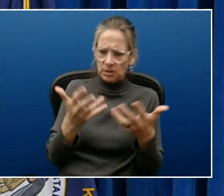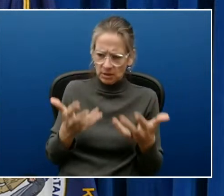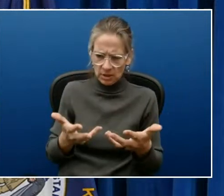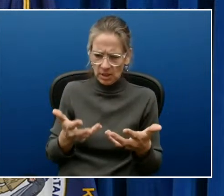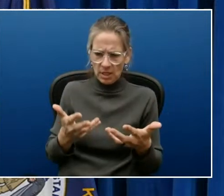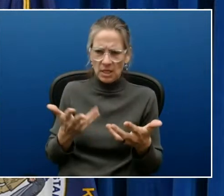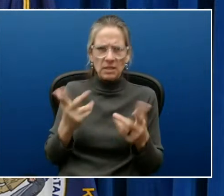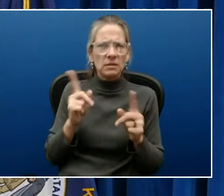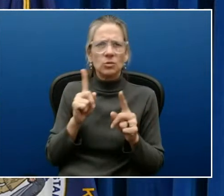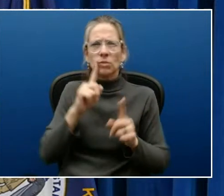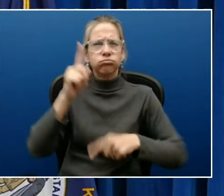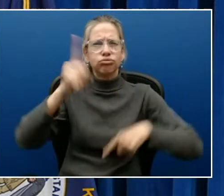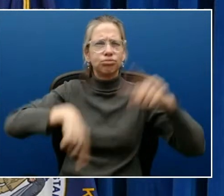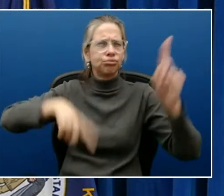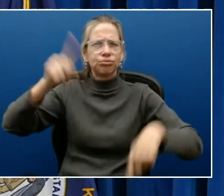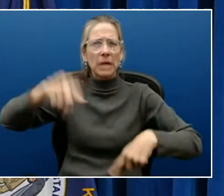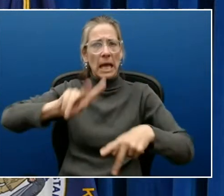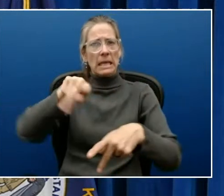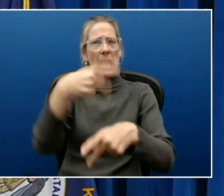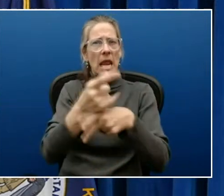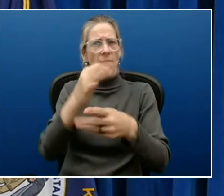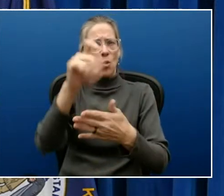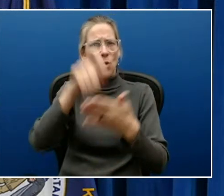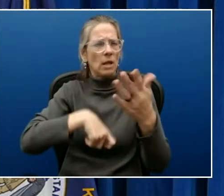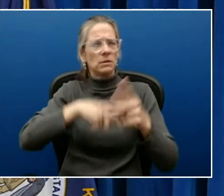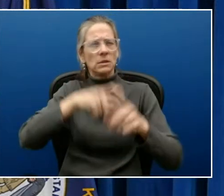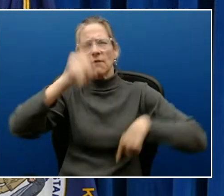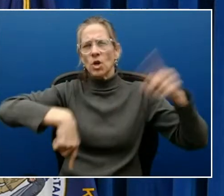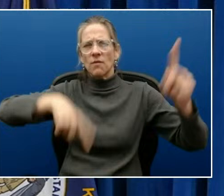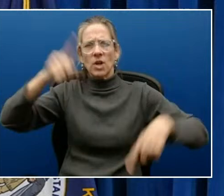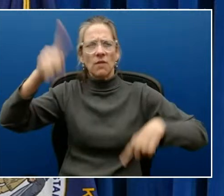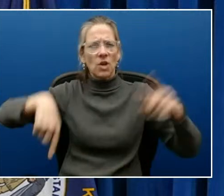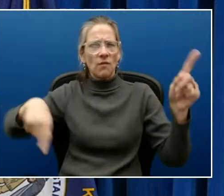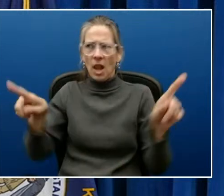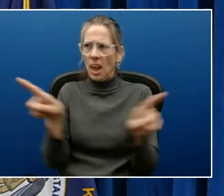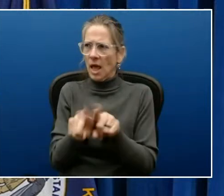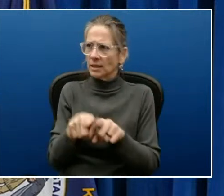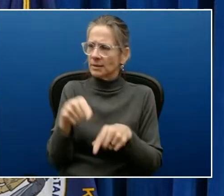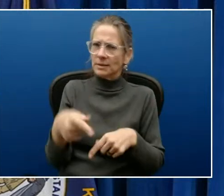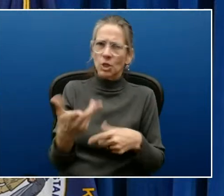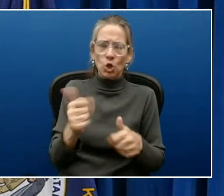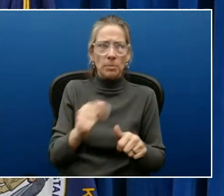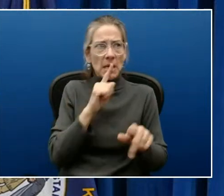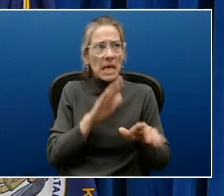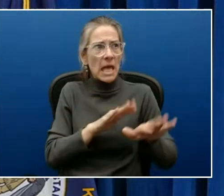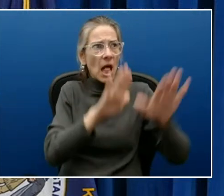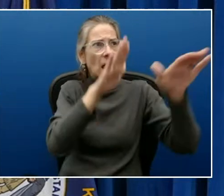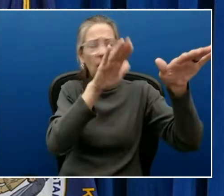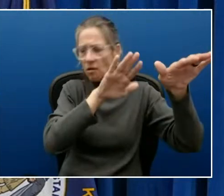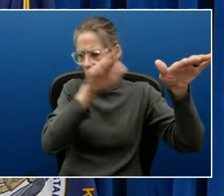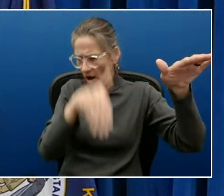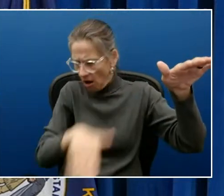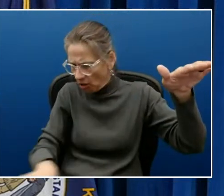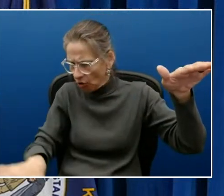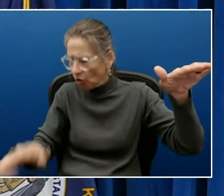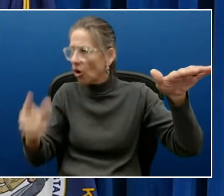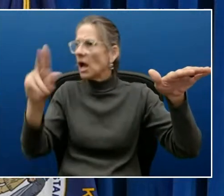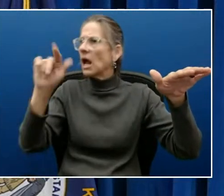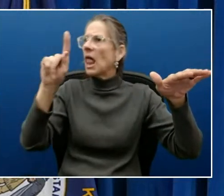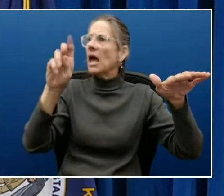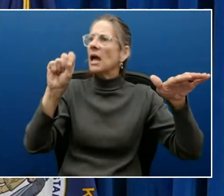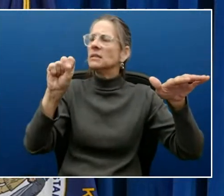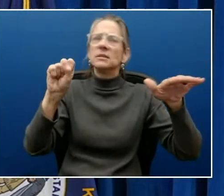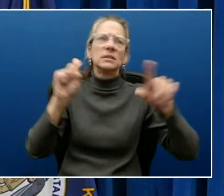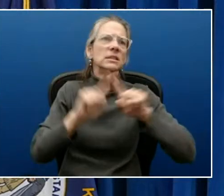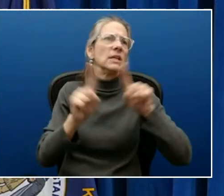landscapes, and beautifully diverse Kentuckians who populate those hills, hollers, glades, plateaus, and